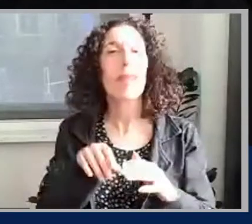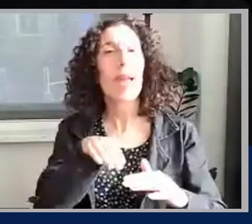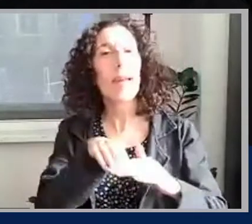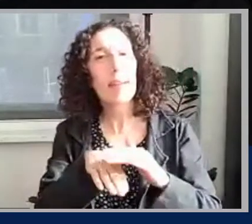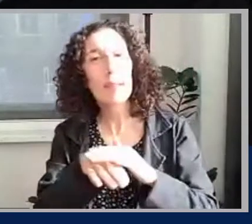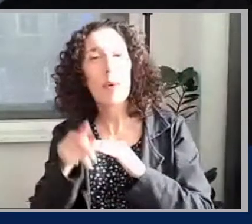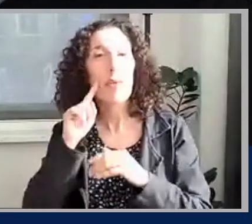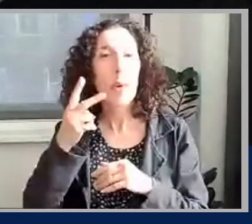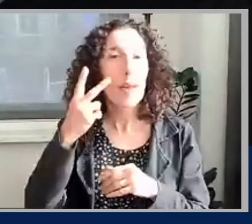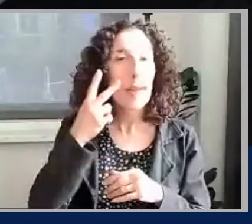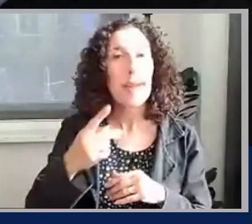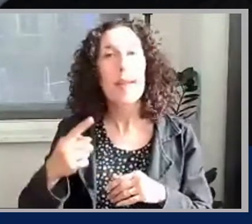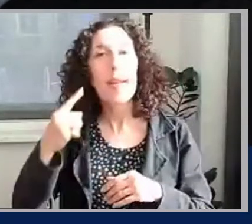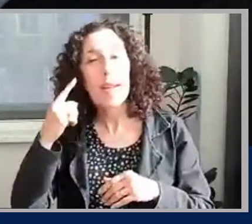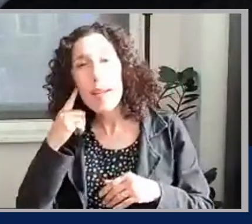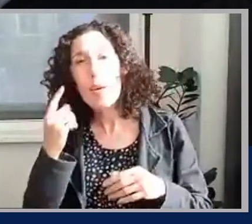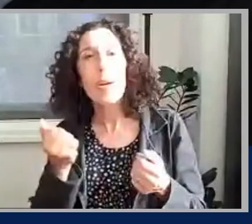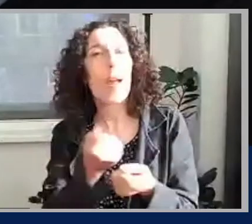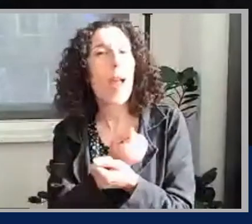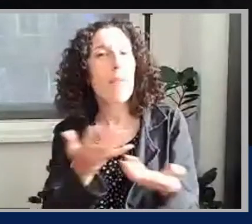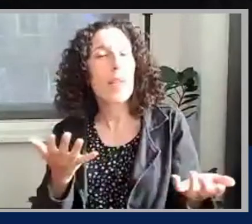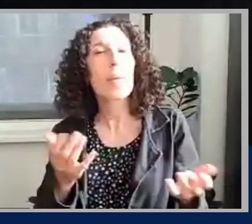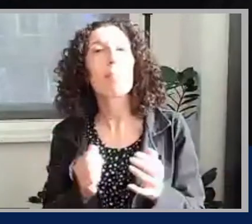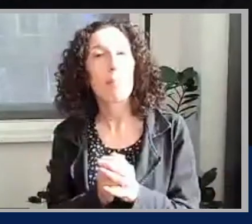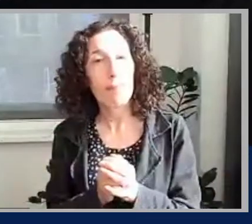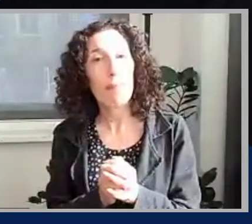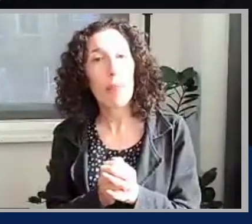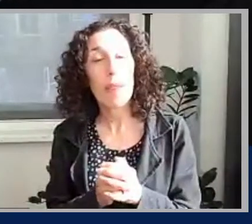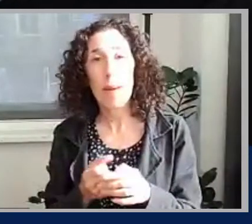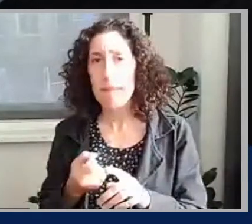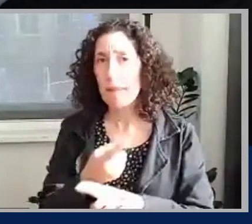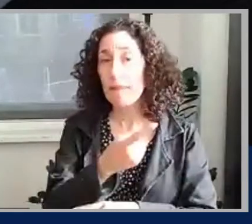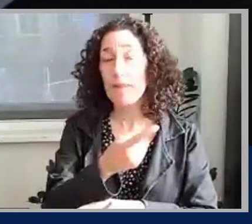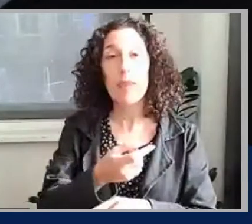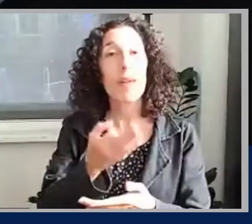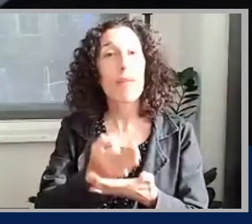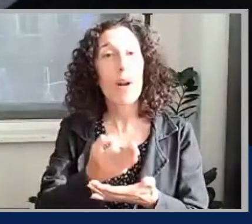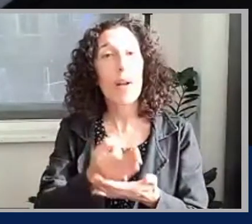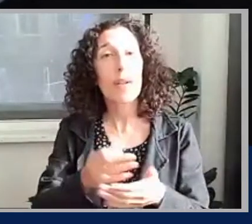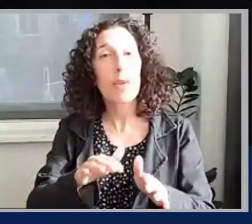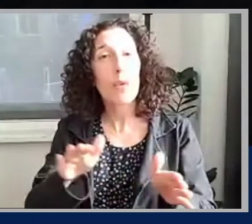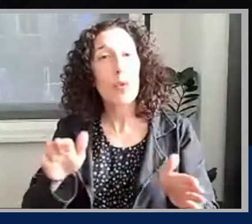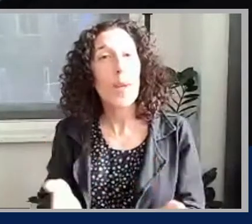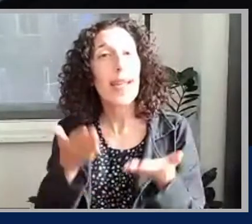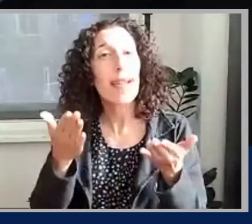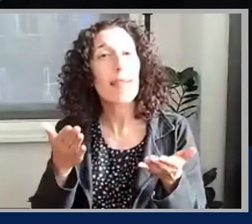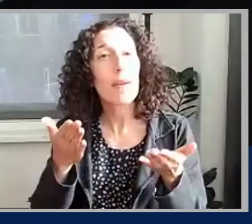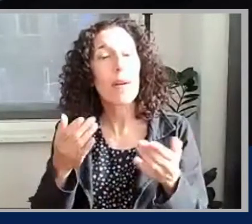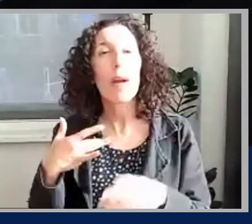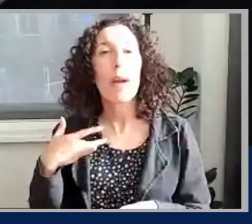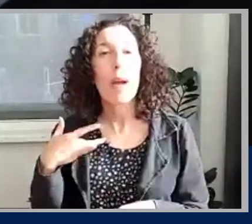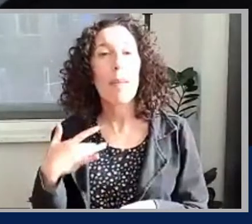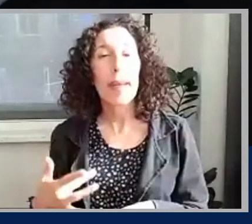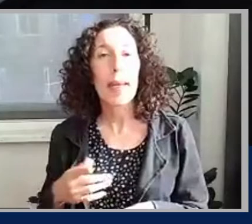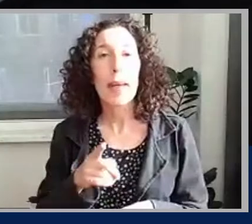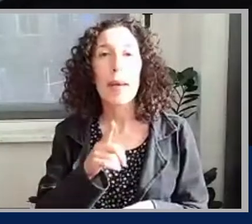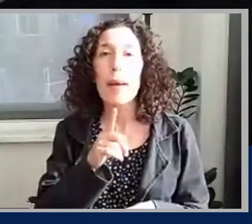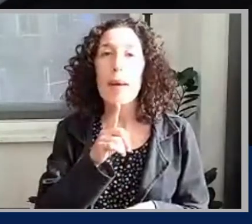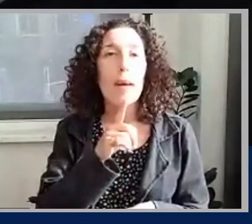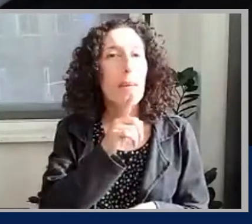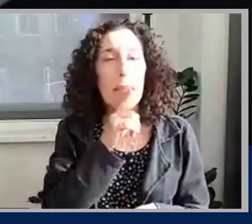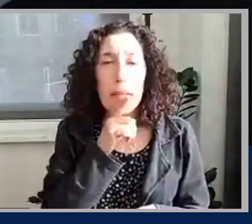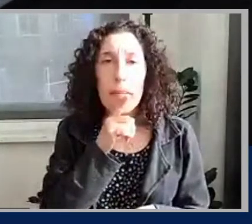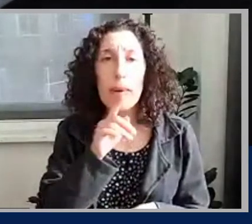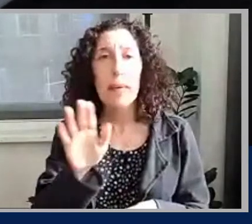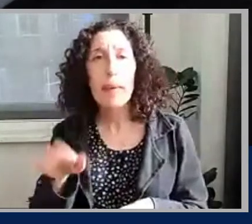see a fundraiser down on the bottom of the screen. If you've seen these shows before, you know that we don't normally take super chats and read out things like that because we